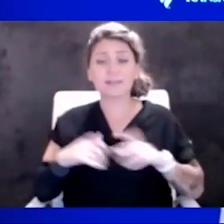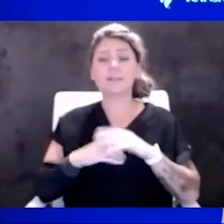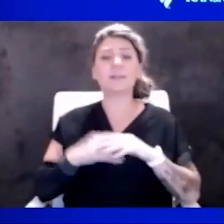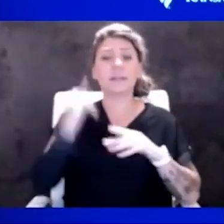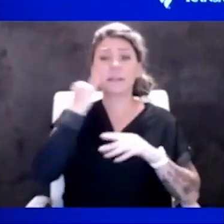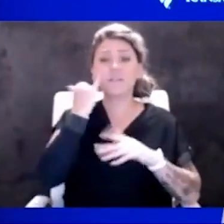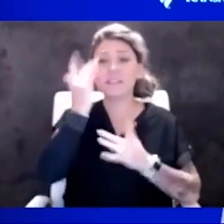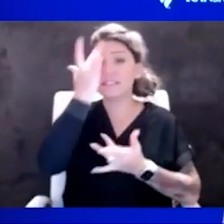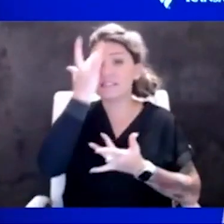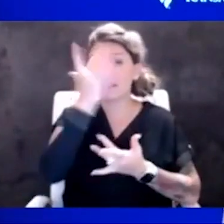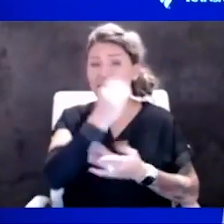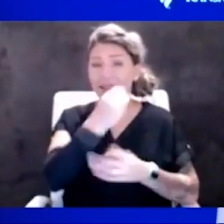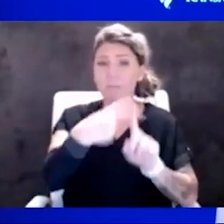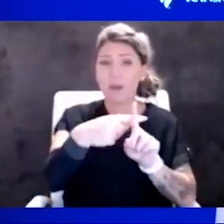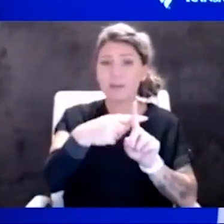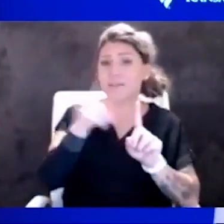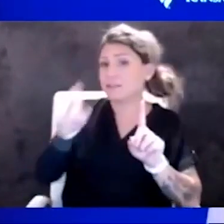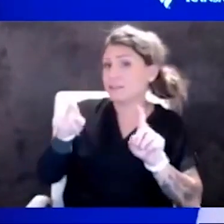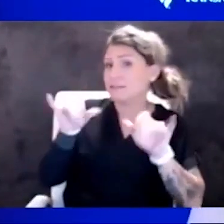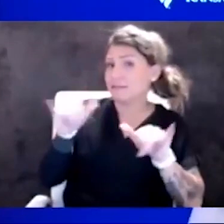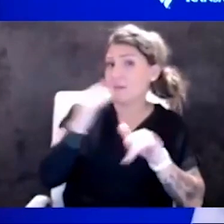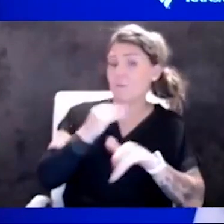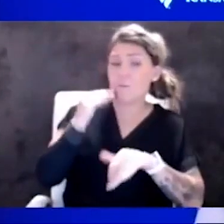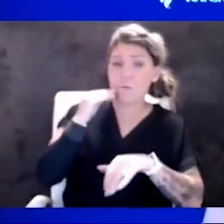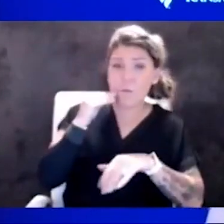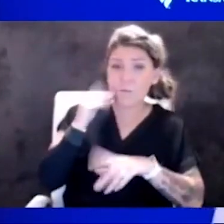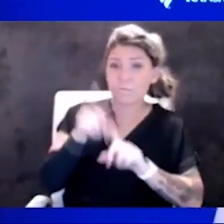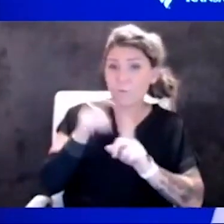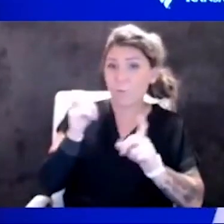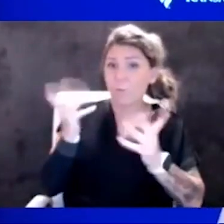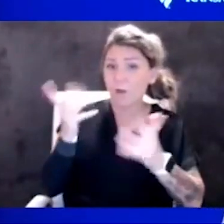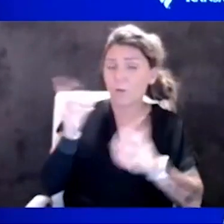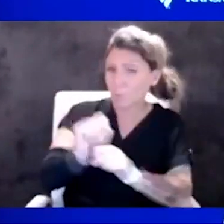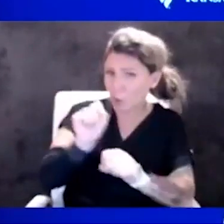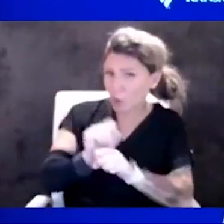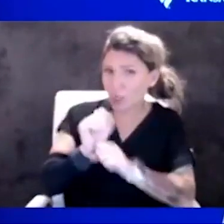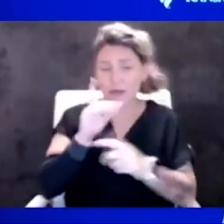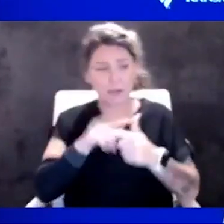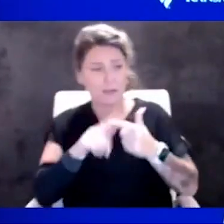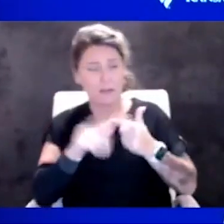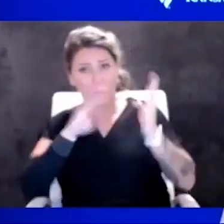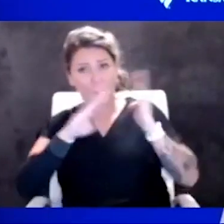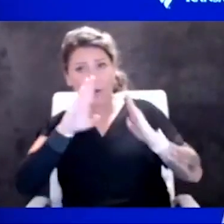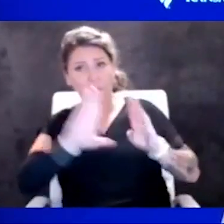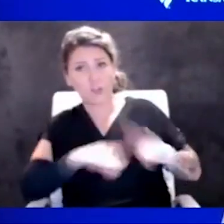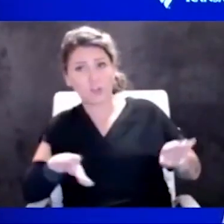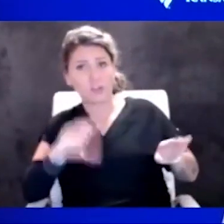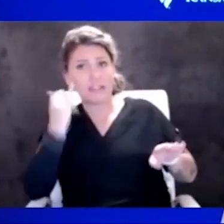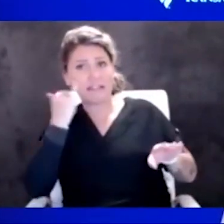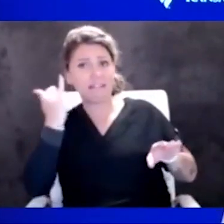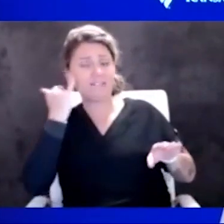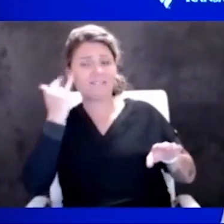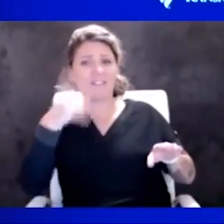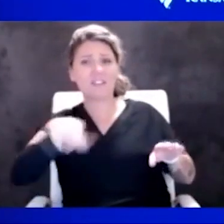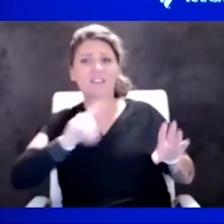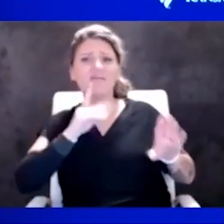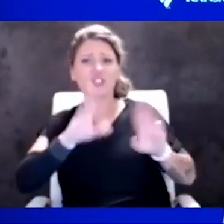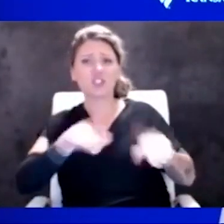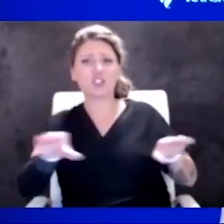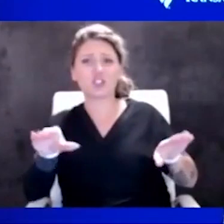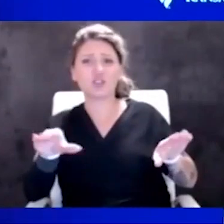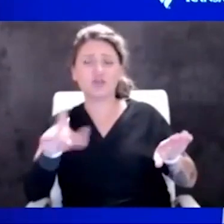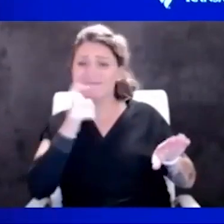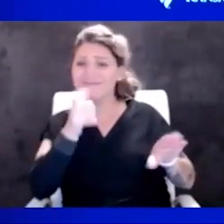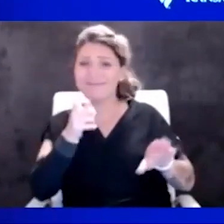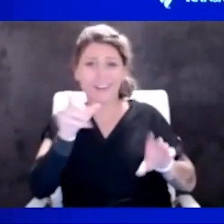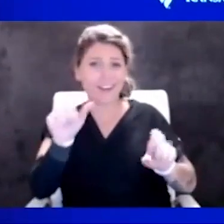positive, you have to stay home from work. You have to worry about then your children, especially if you're living in those households where the children are unable to be vaccinated